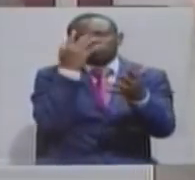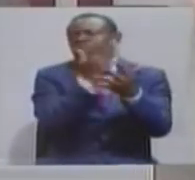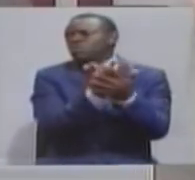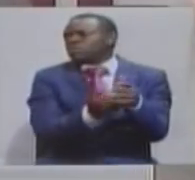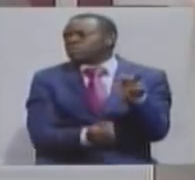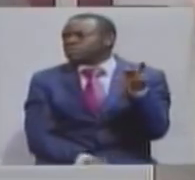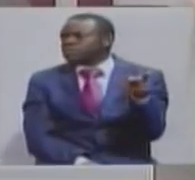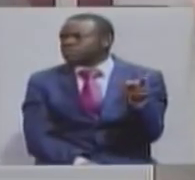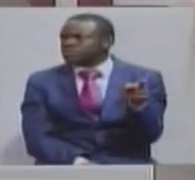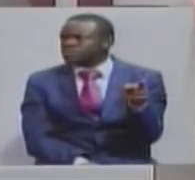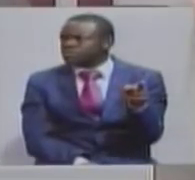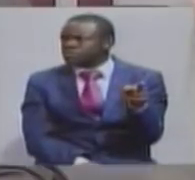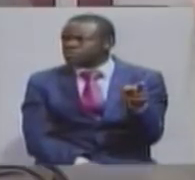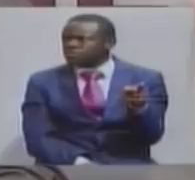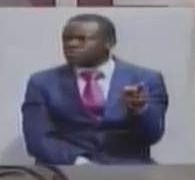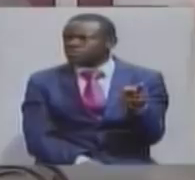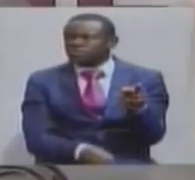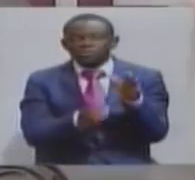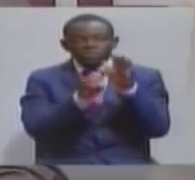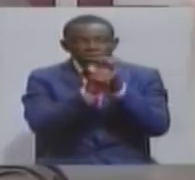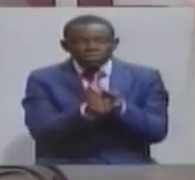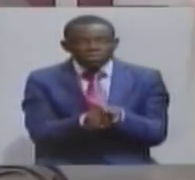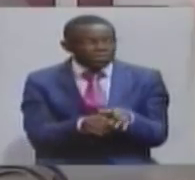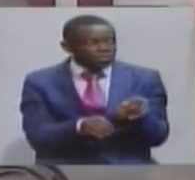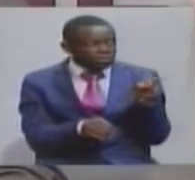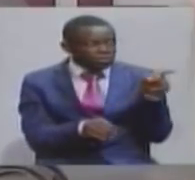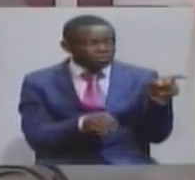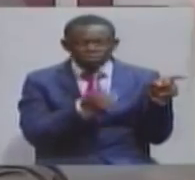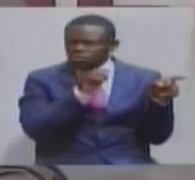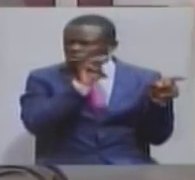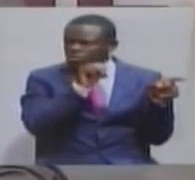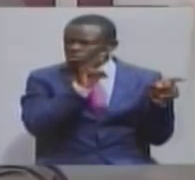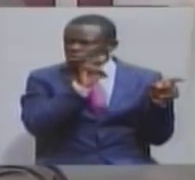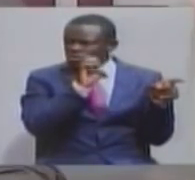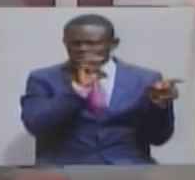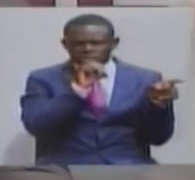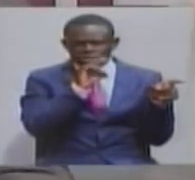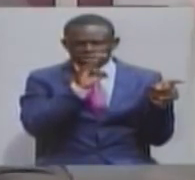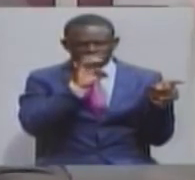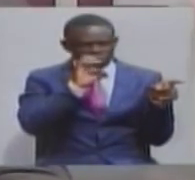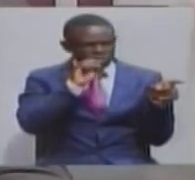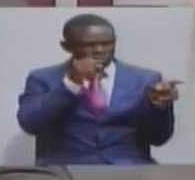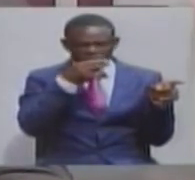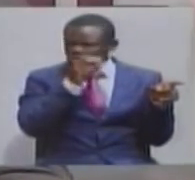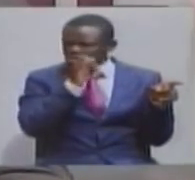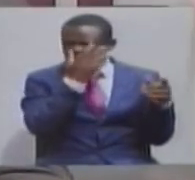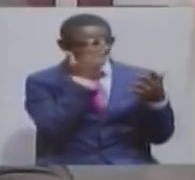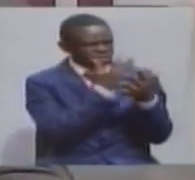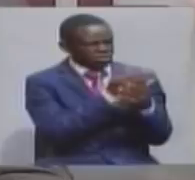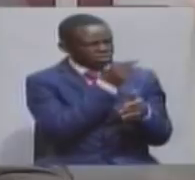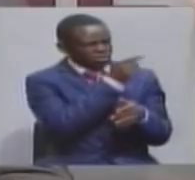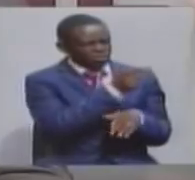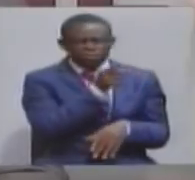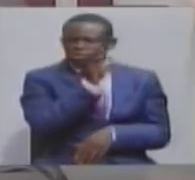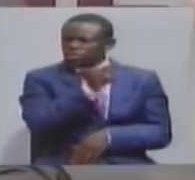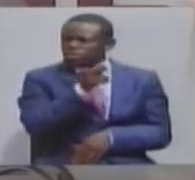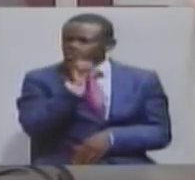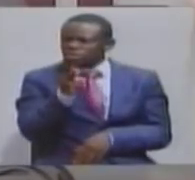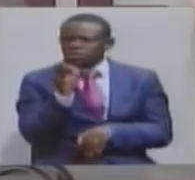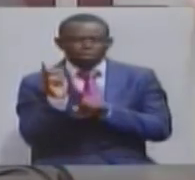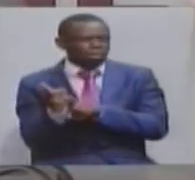to Mwembeshi without an NRC. And then he cries foul, they didn't allow me entry.